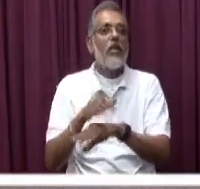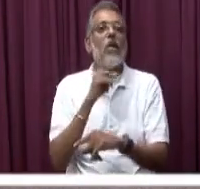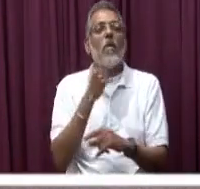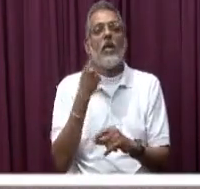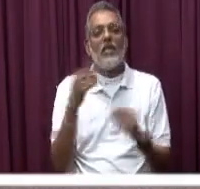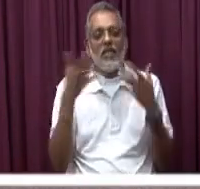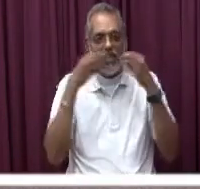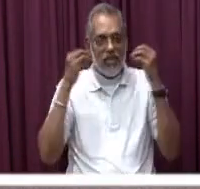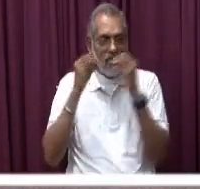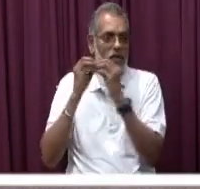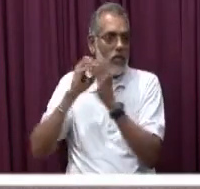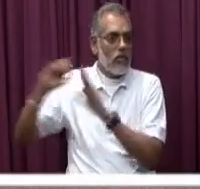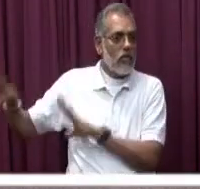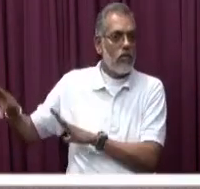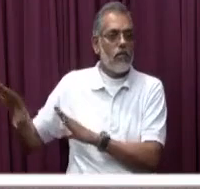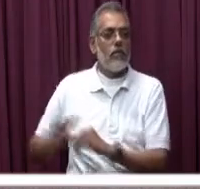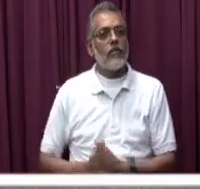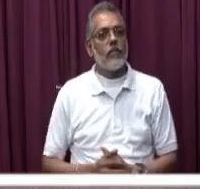be uncovered.